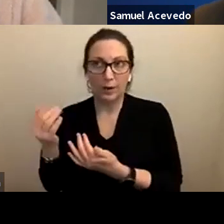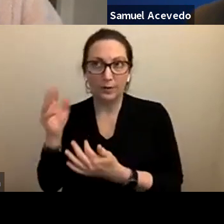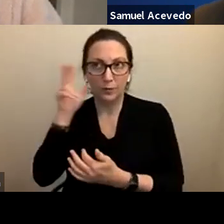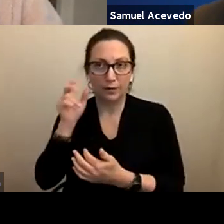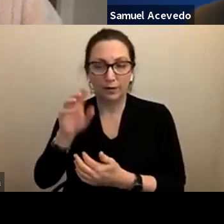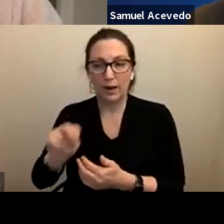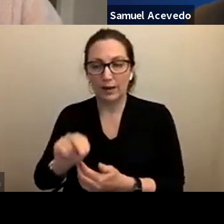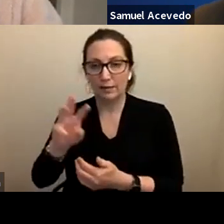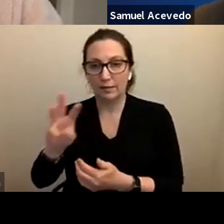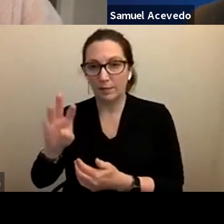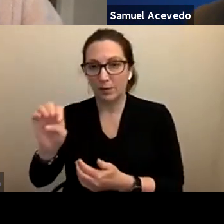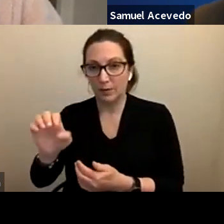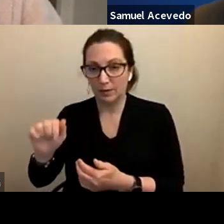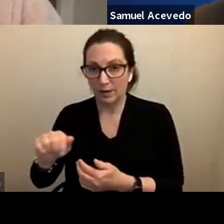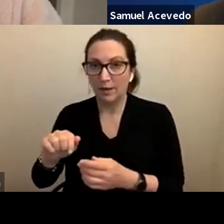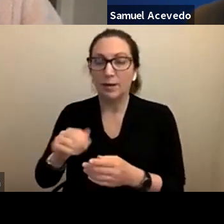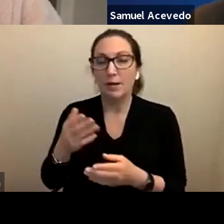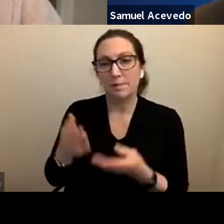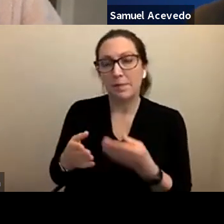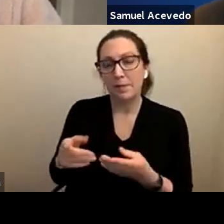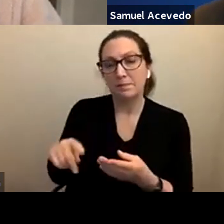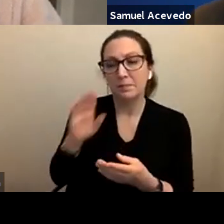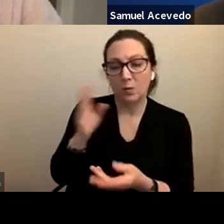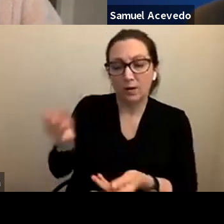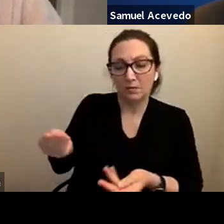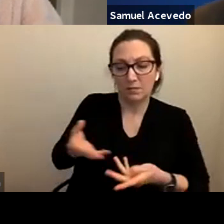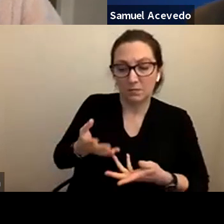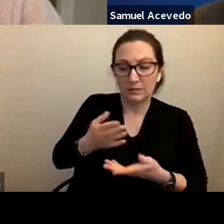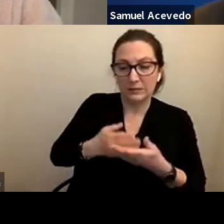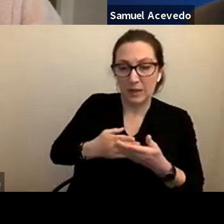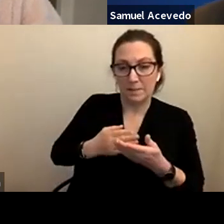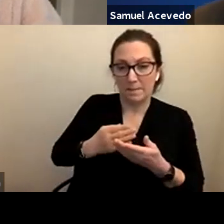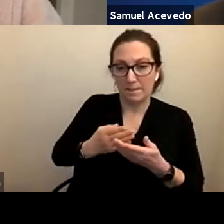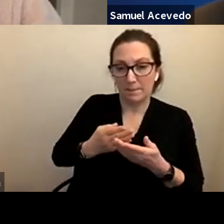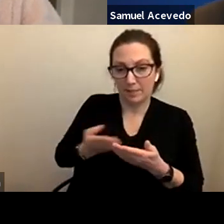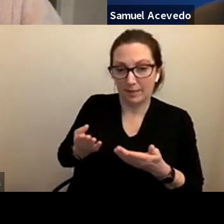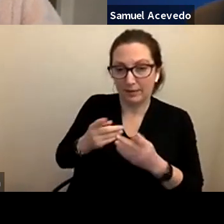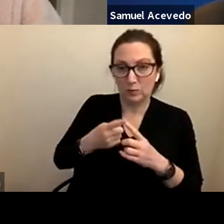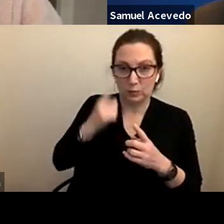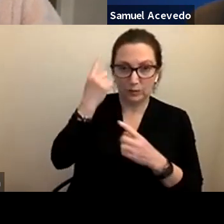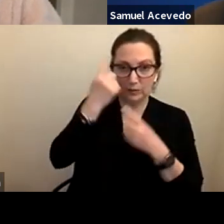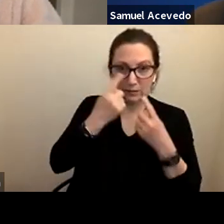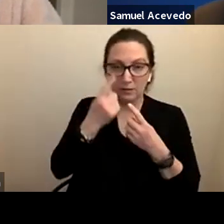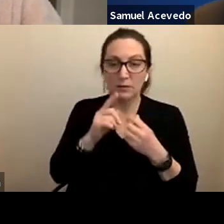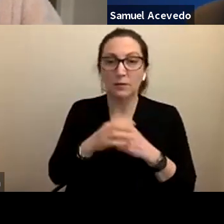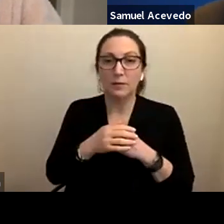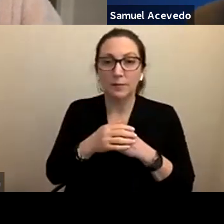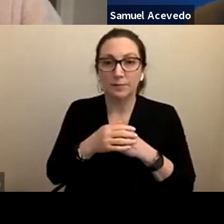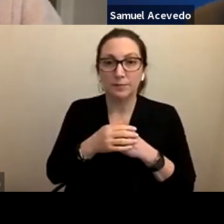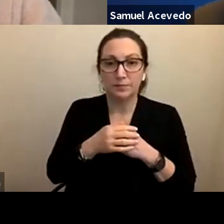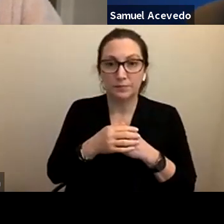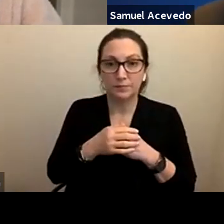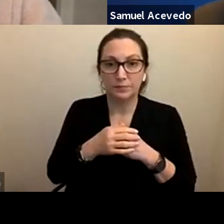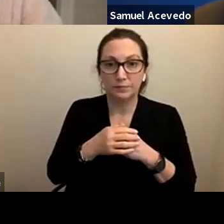some, considerations that certainly will be taken into account, but I would